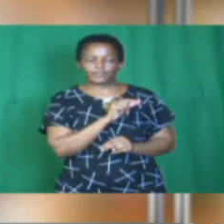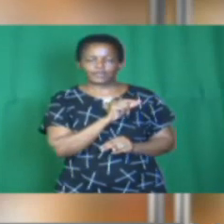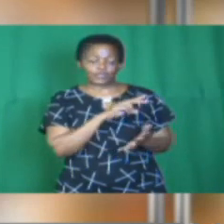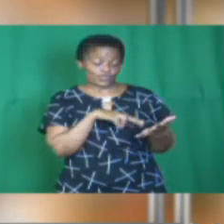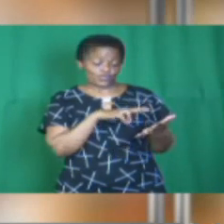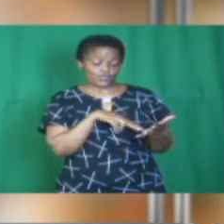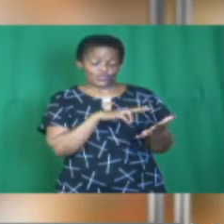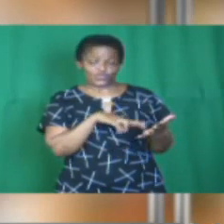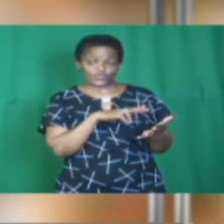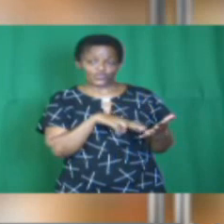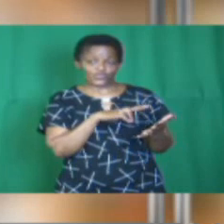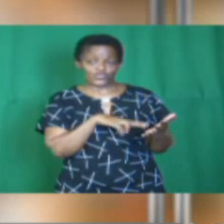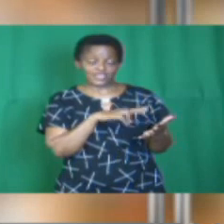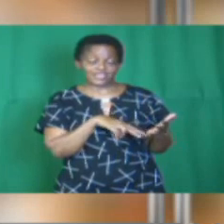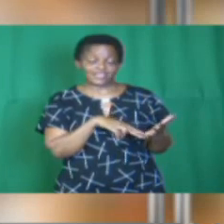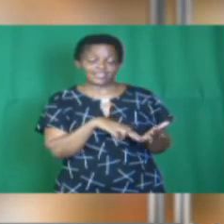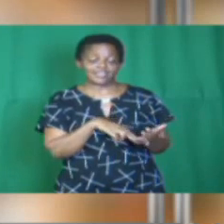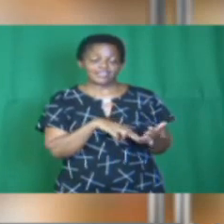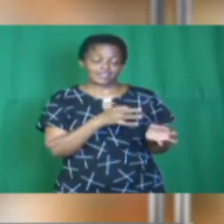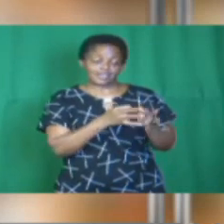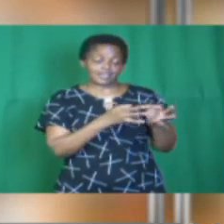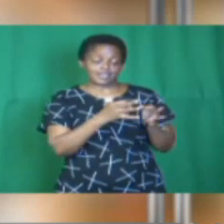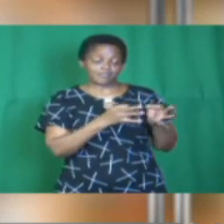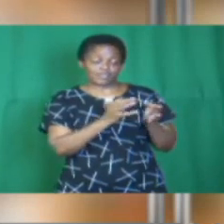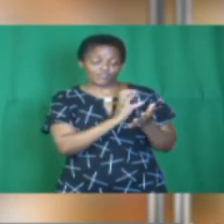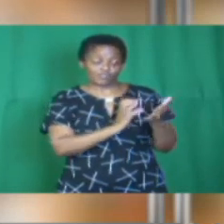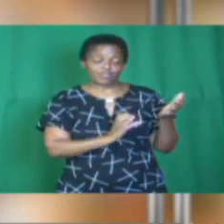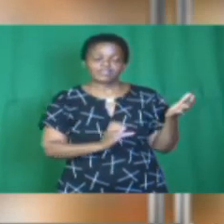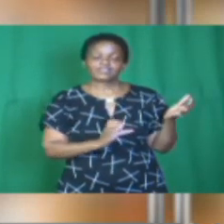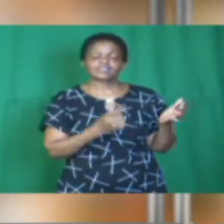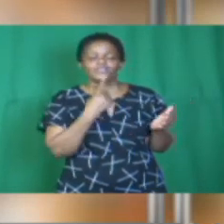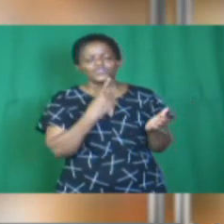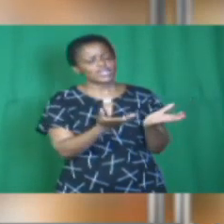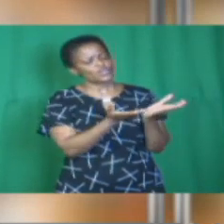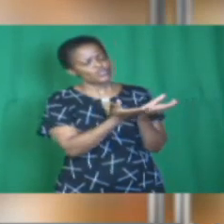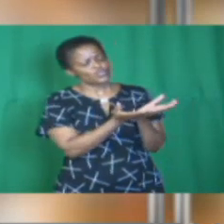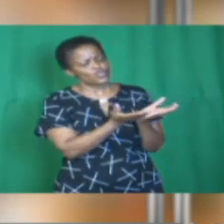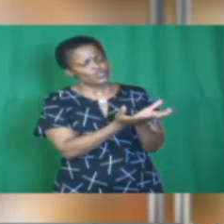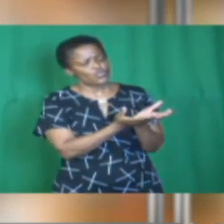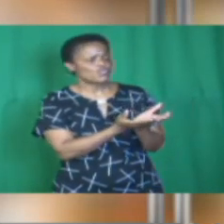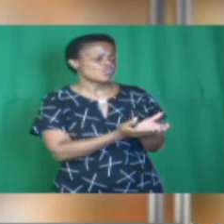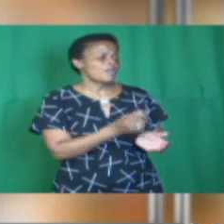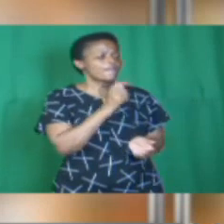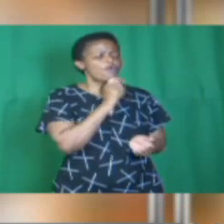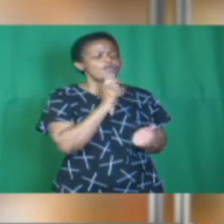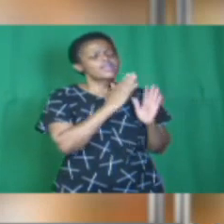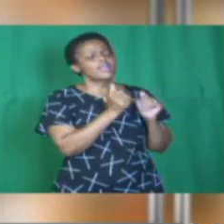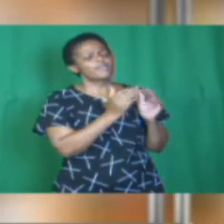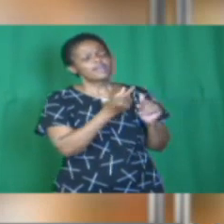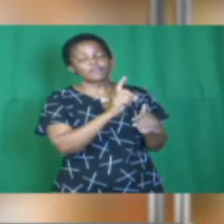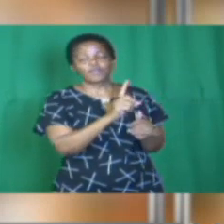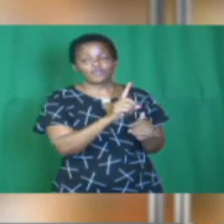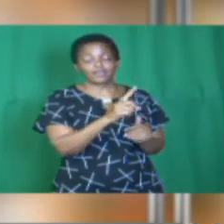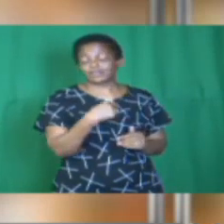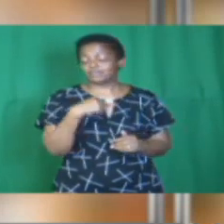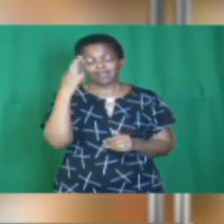read some of the descriptive things they're going to say about when the bell rings during morning assembly. Yes. Because I remember it